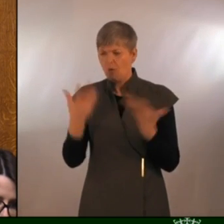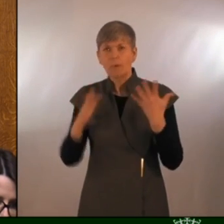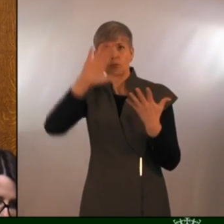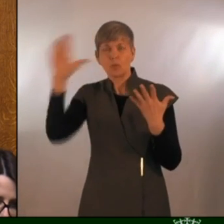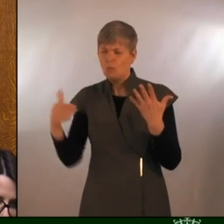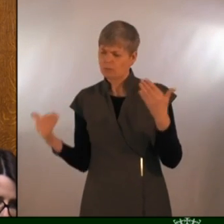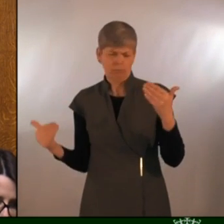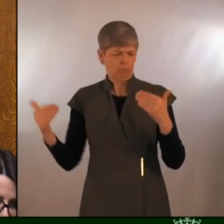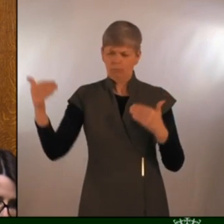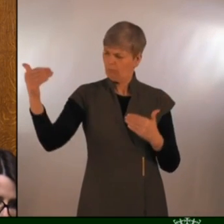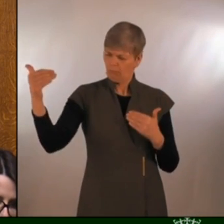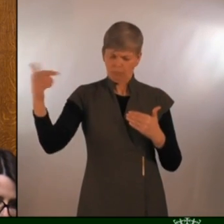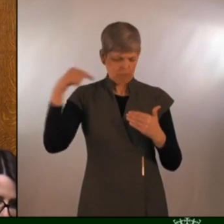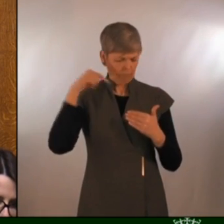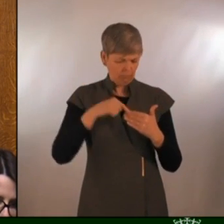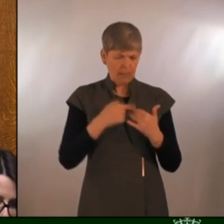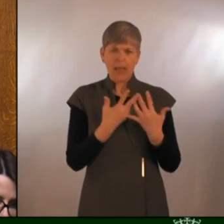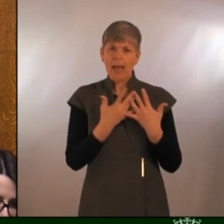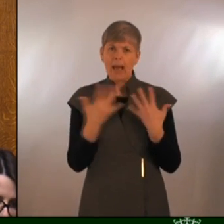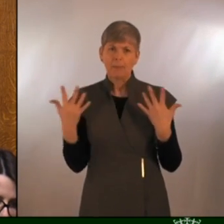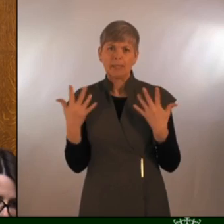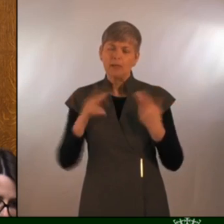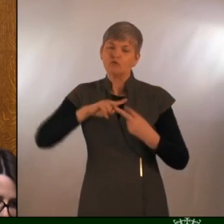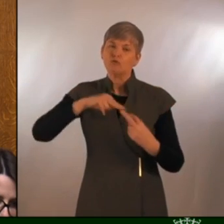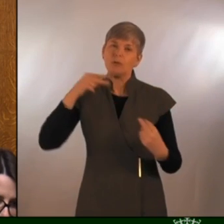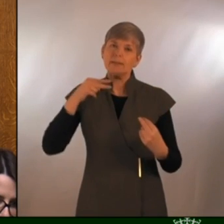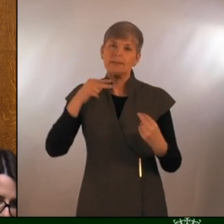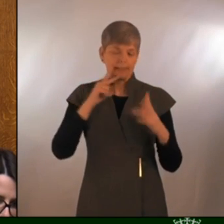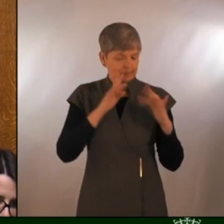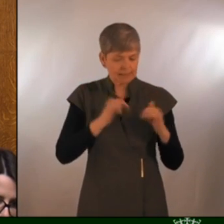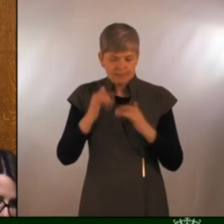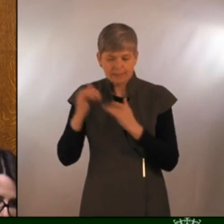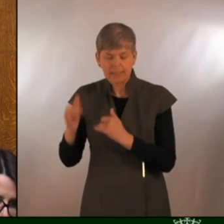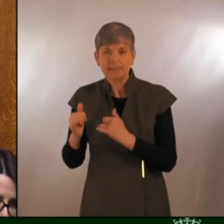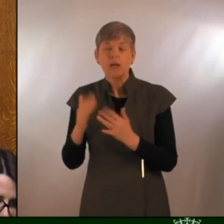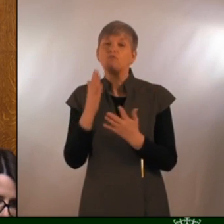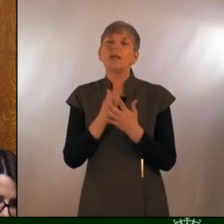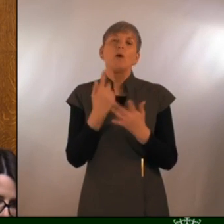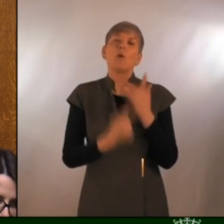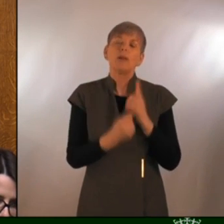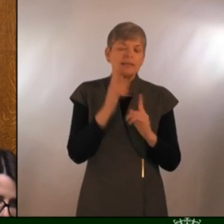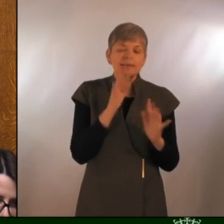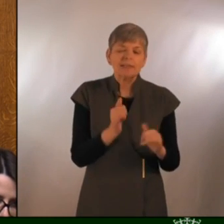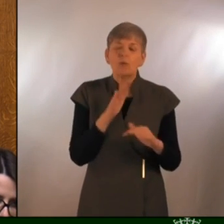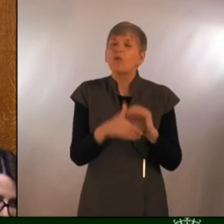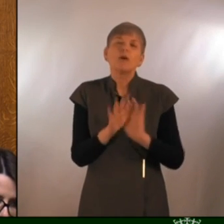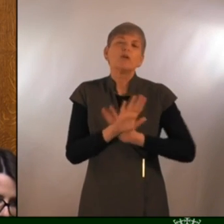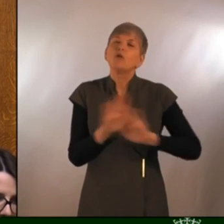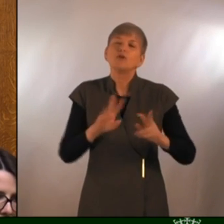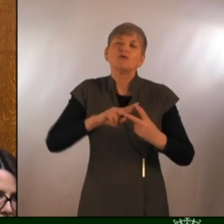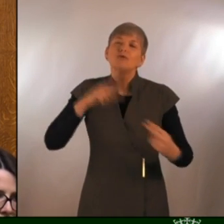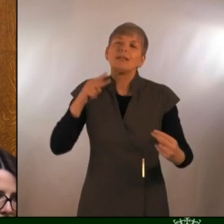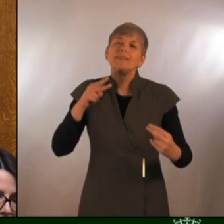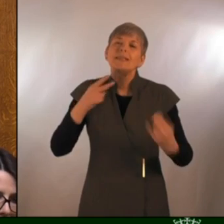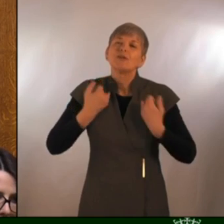of diseases that we test, genetic tests, we only test for 9 genetic conditions in this country. Do